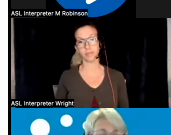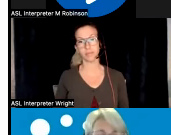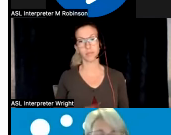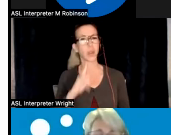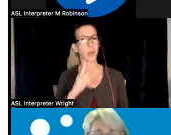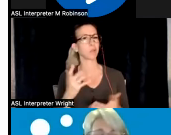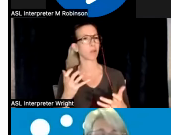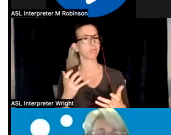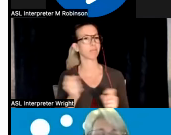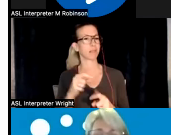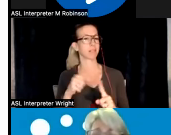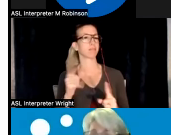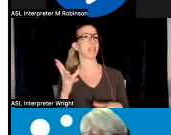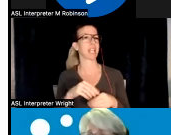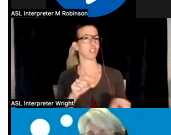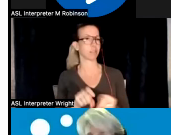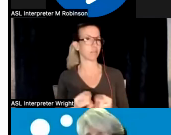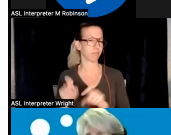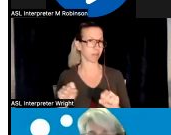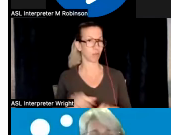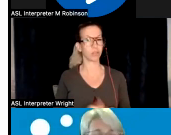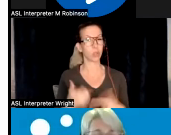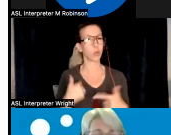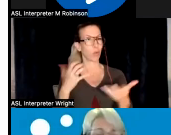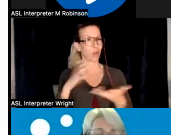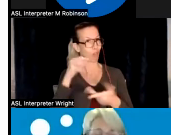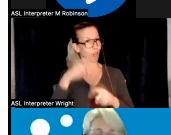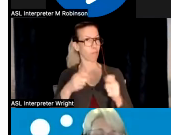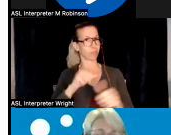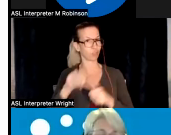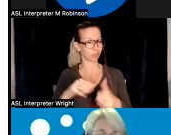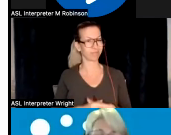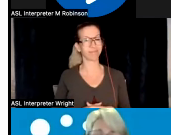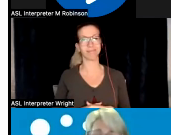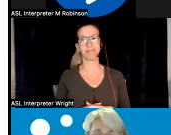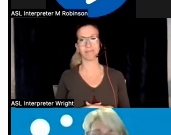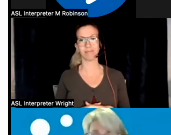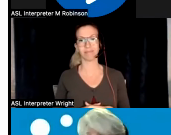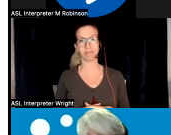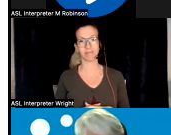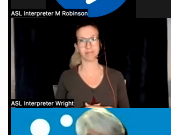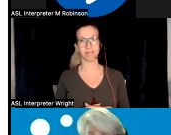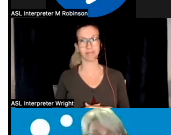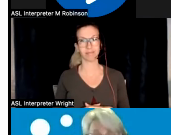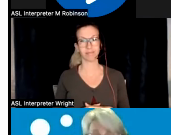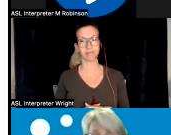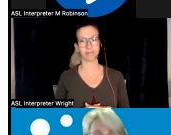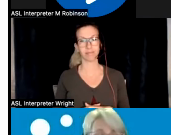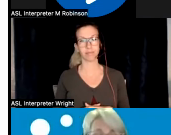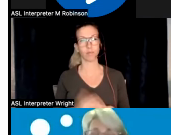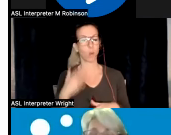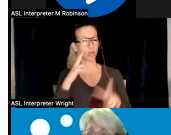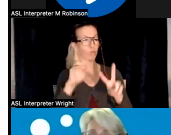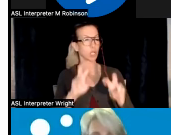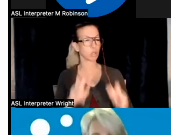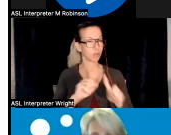as possible for you. We want to learn from each other. That's really important. And we want to obviously explore strategies to